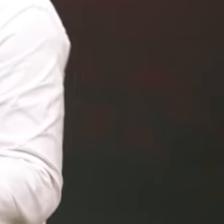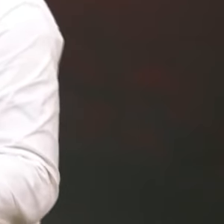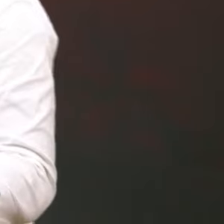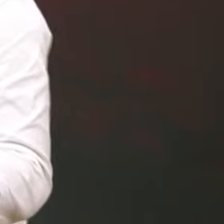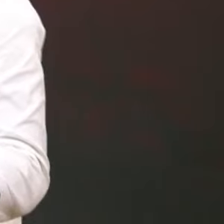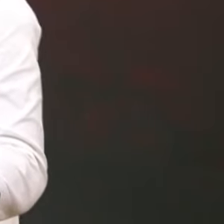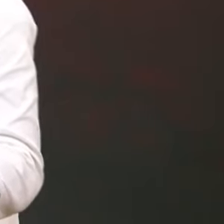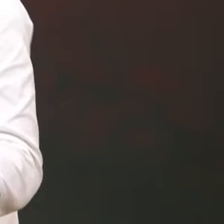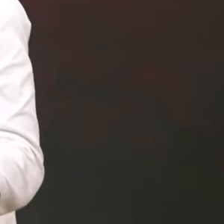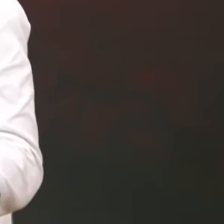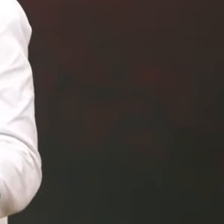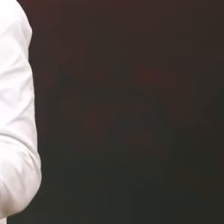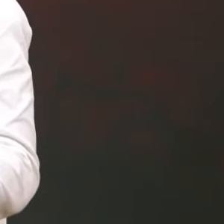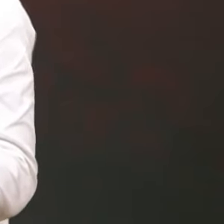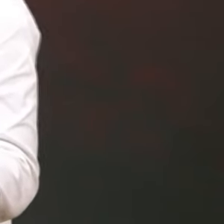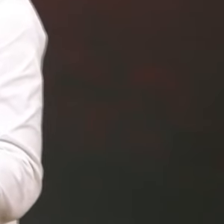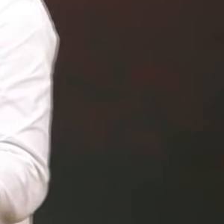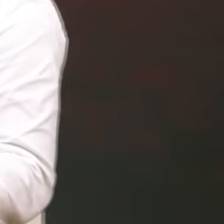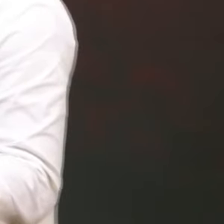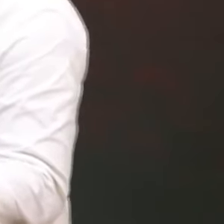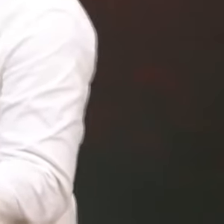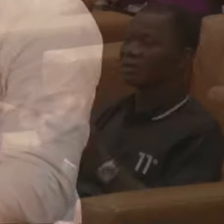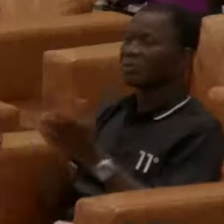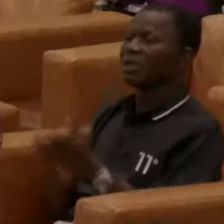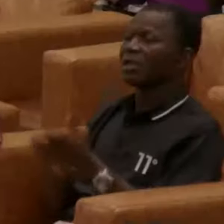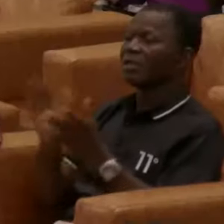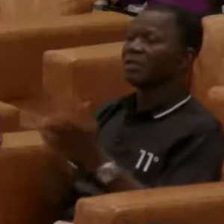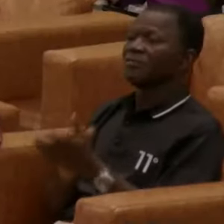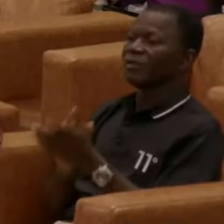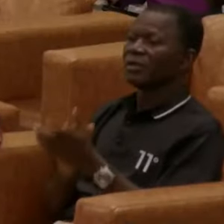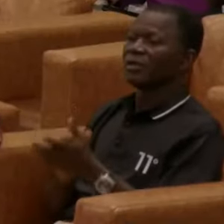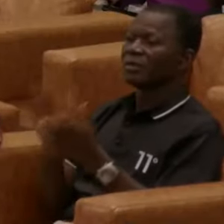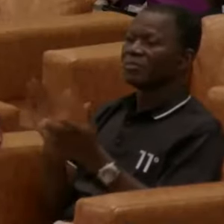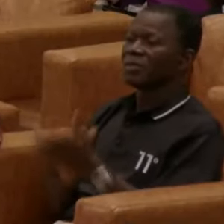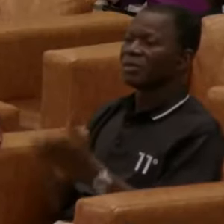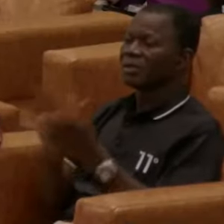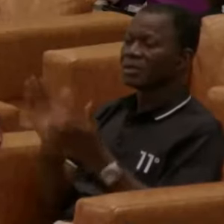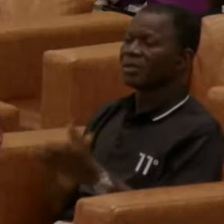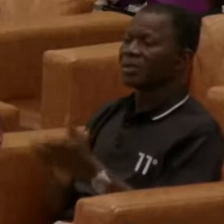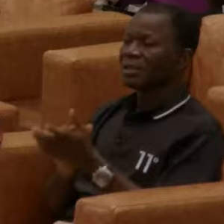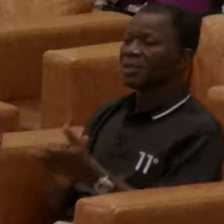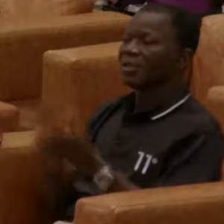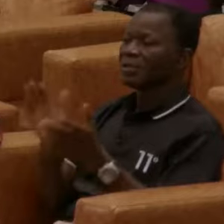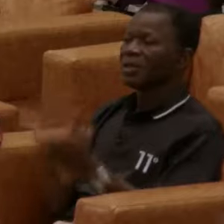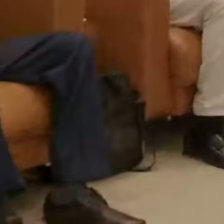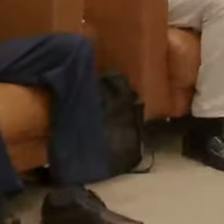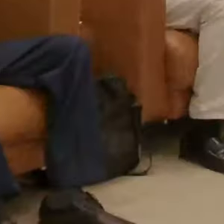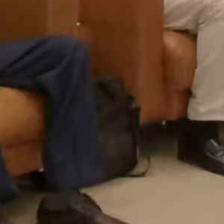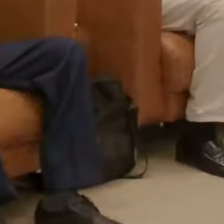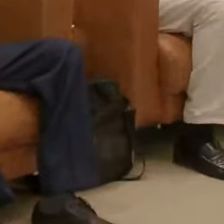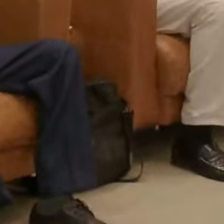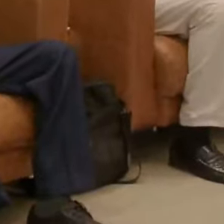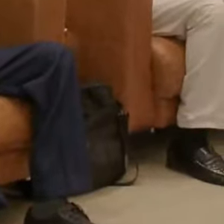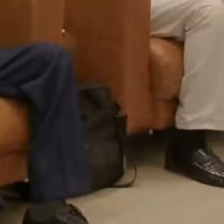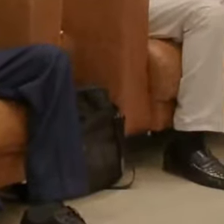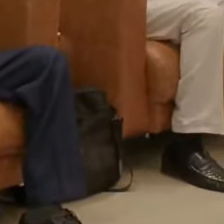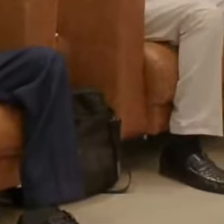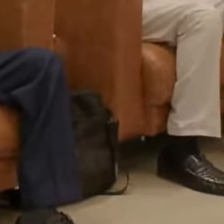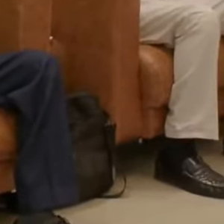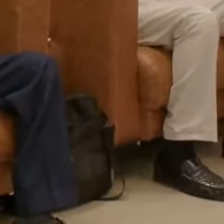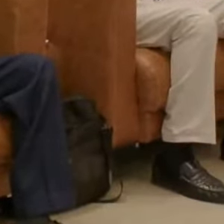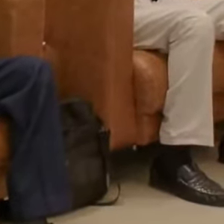Hallelujah. Oh, he went for